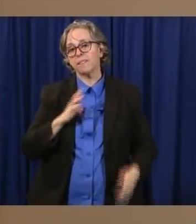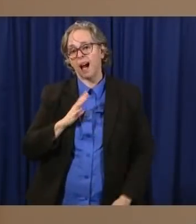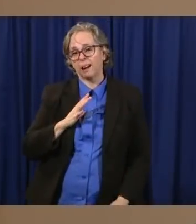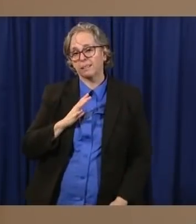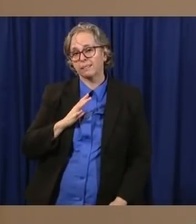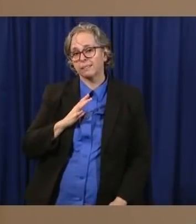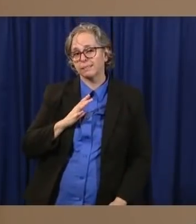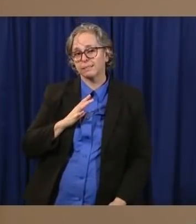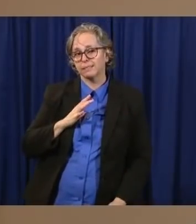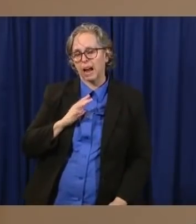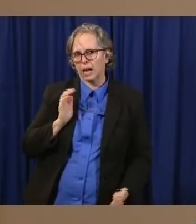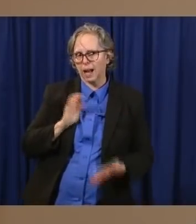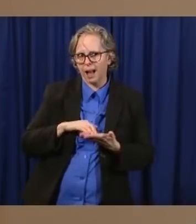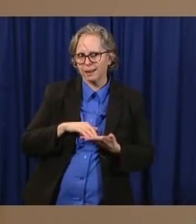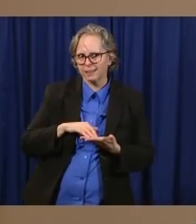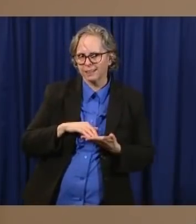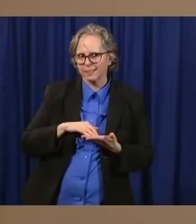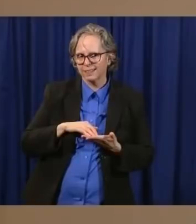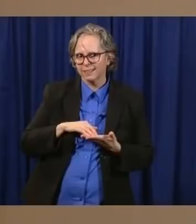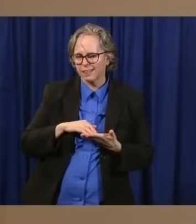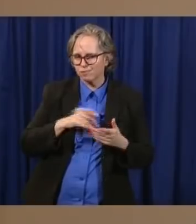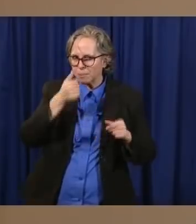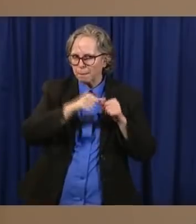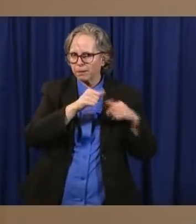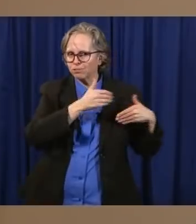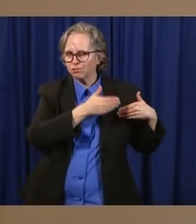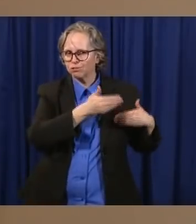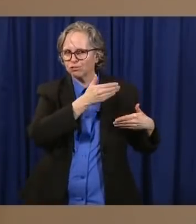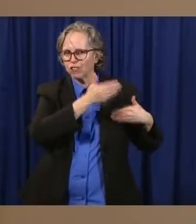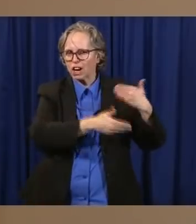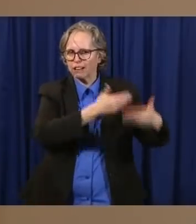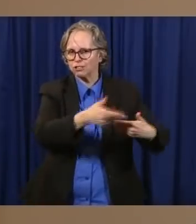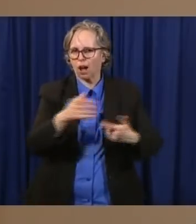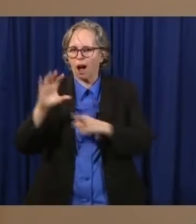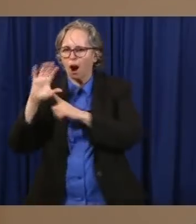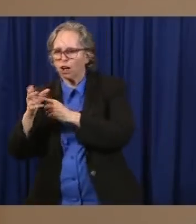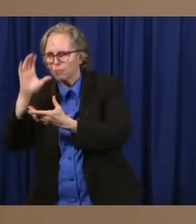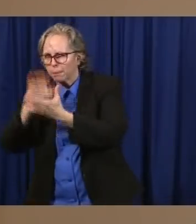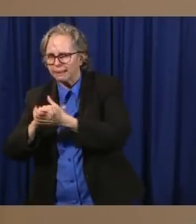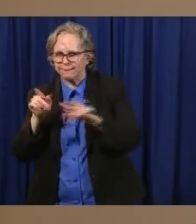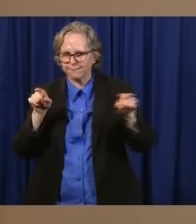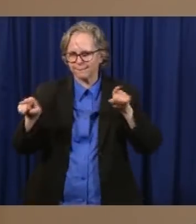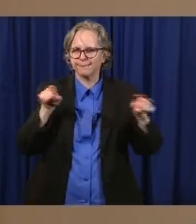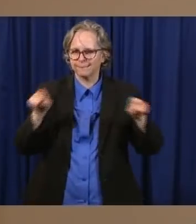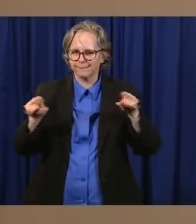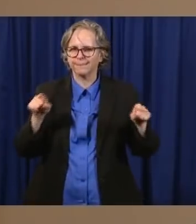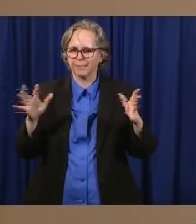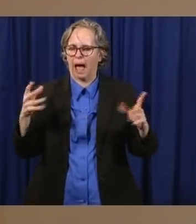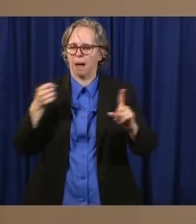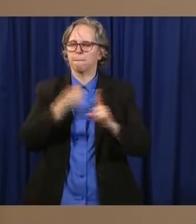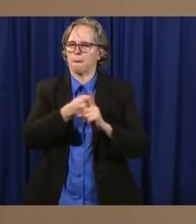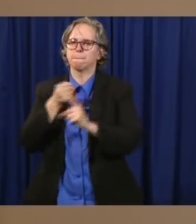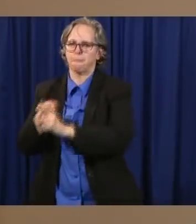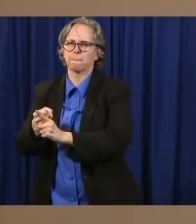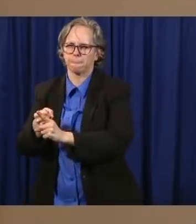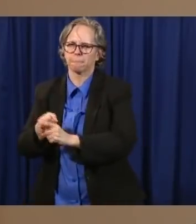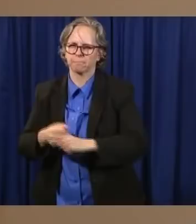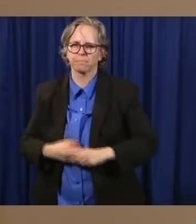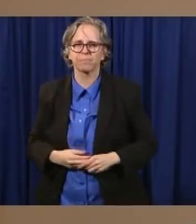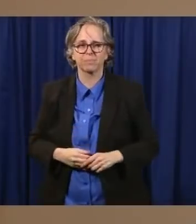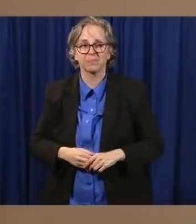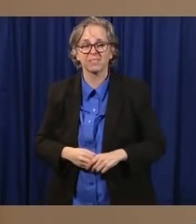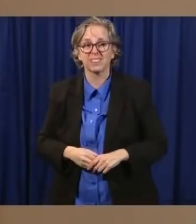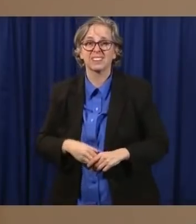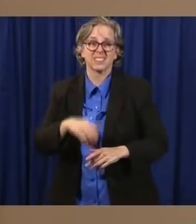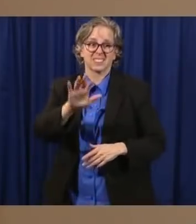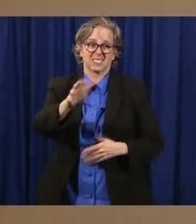your cultural beliefs, that your outcome may not be poor. And so you may have a healthcare behavior